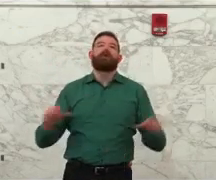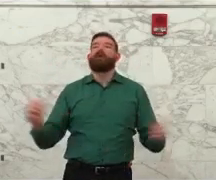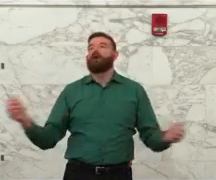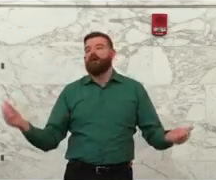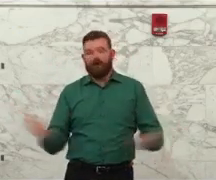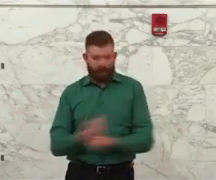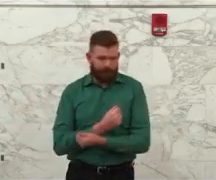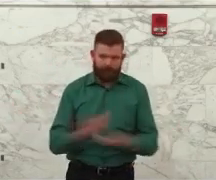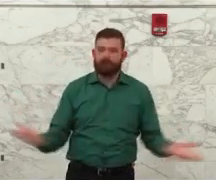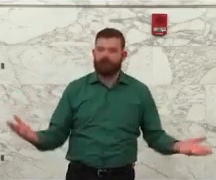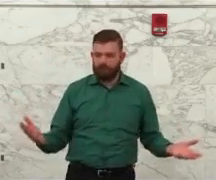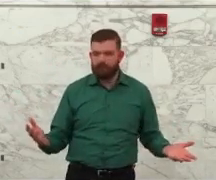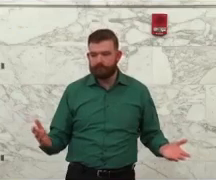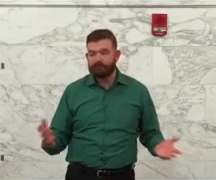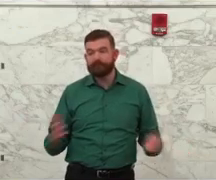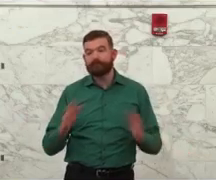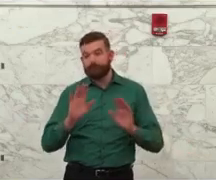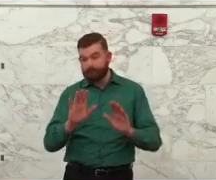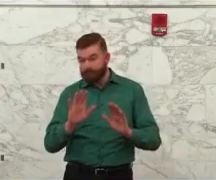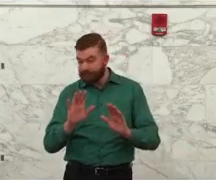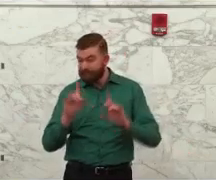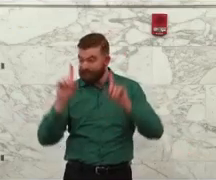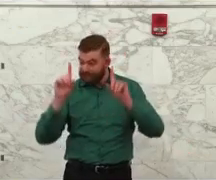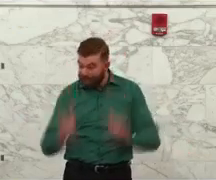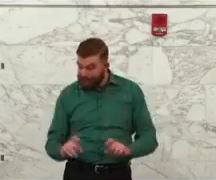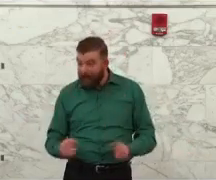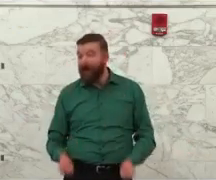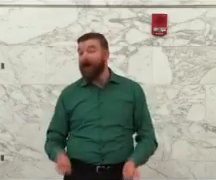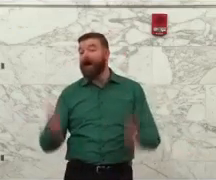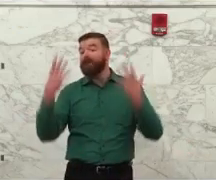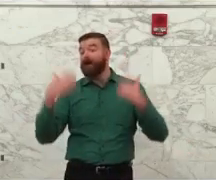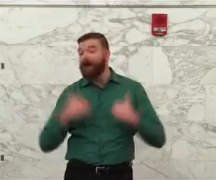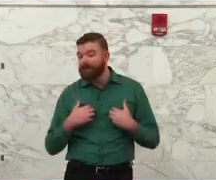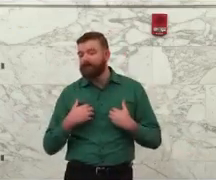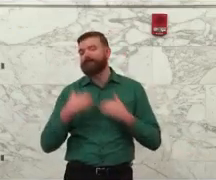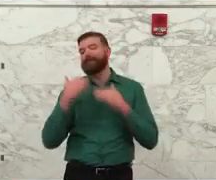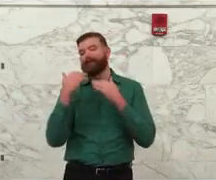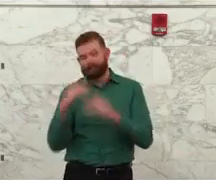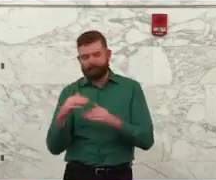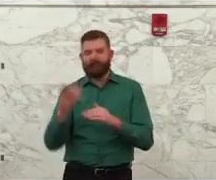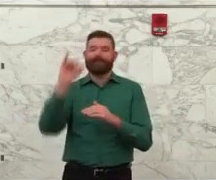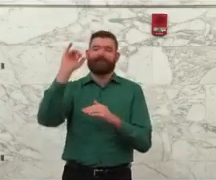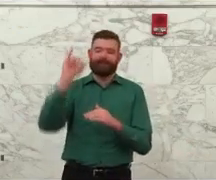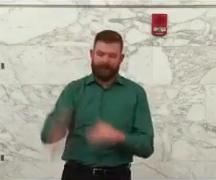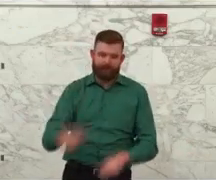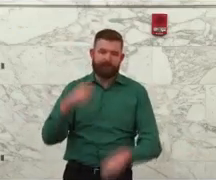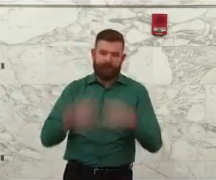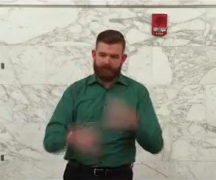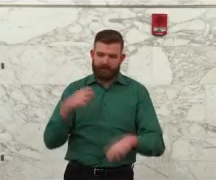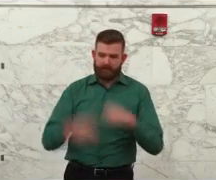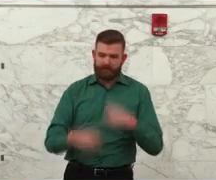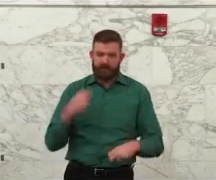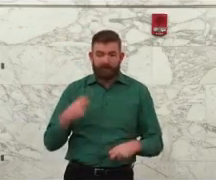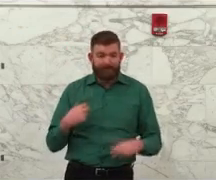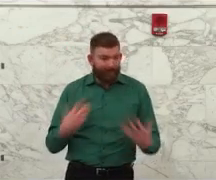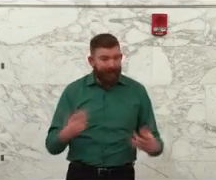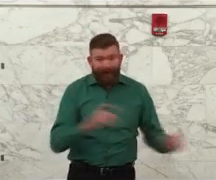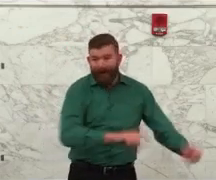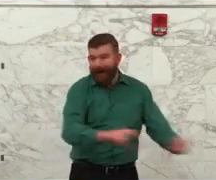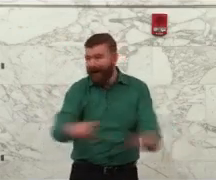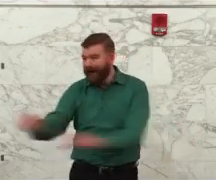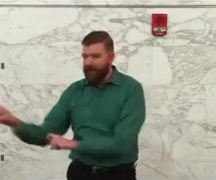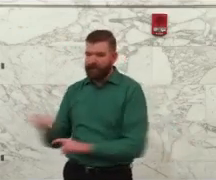materials for those tests are going to be our constraining factor. The ability to have enough PPE, the ability to have enough